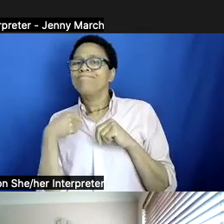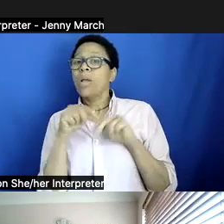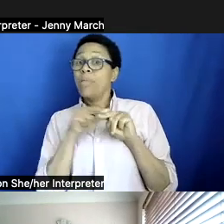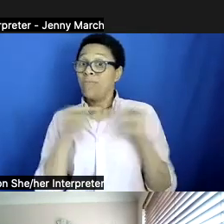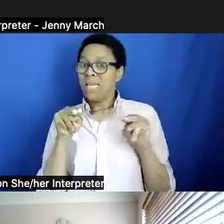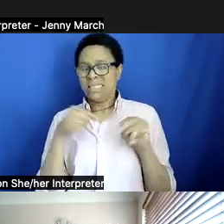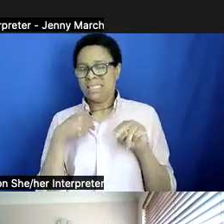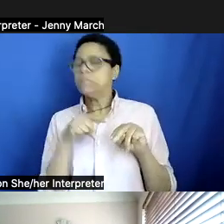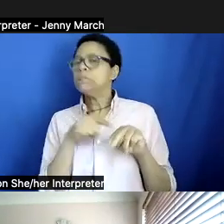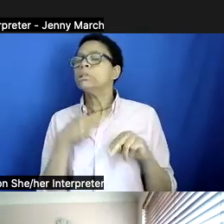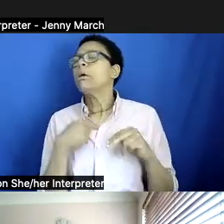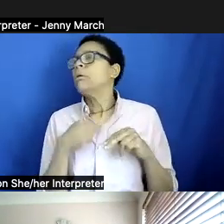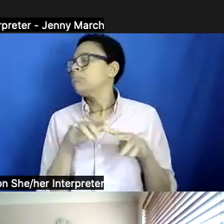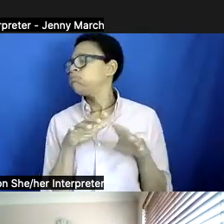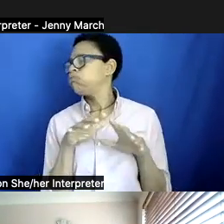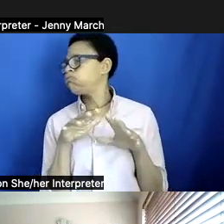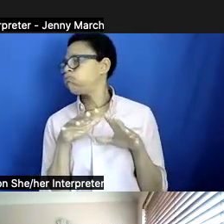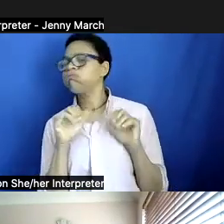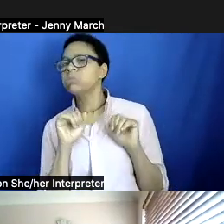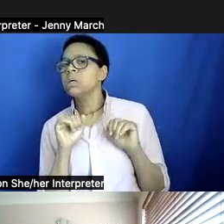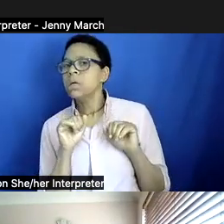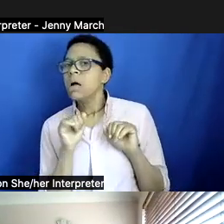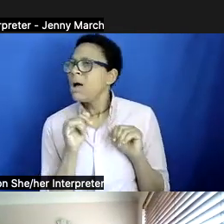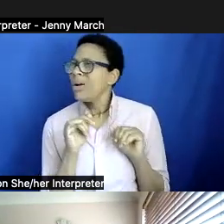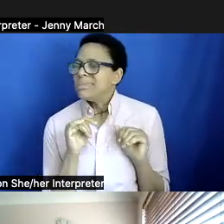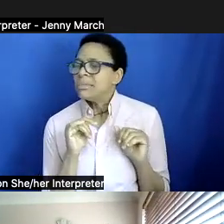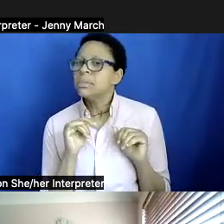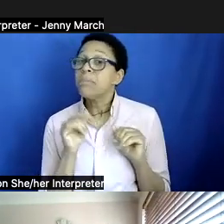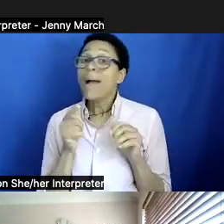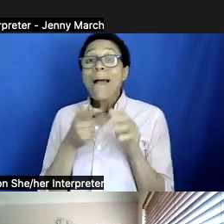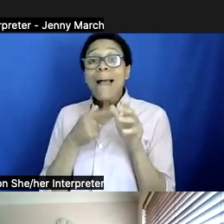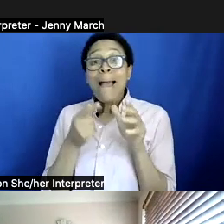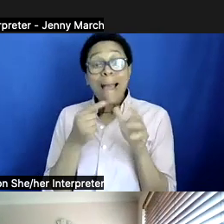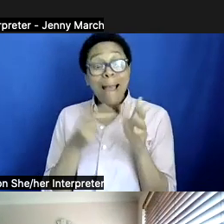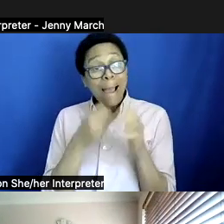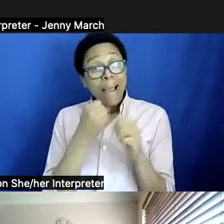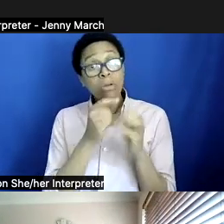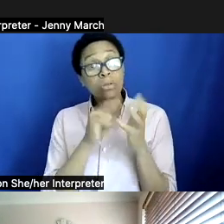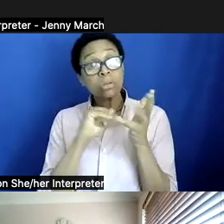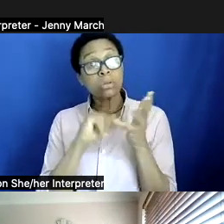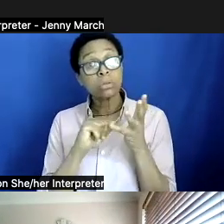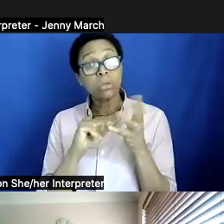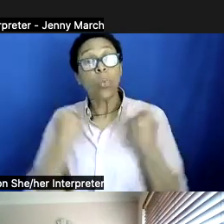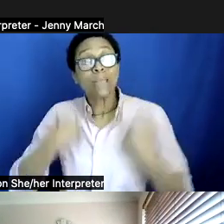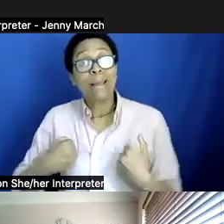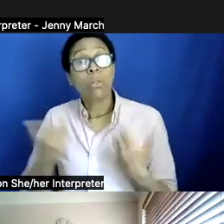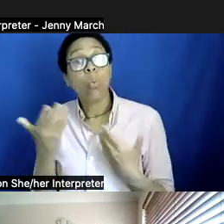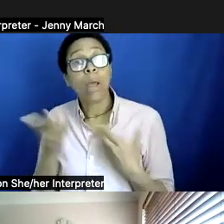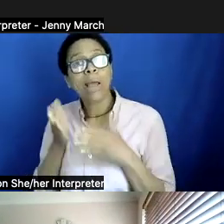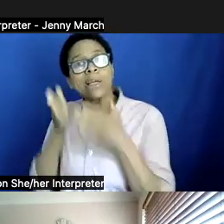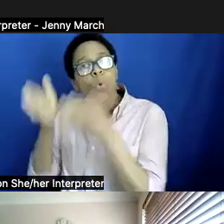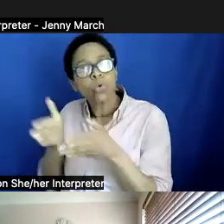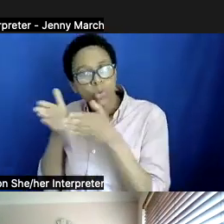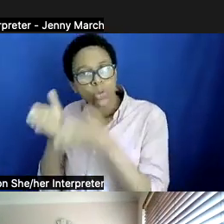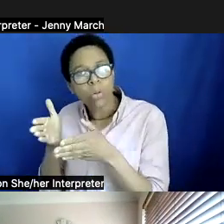was living in a hospital. For a lot of people like myself, who may have experienced short-term hospital stays, a